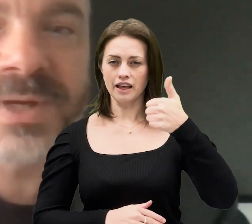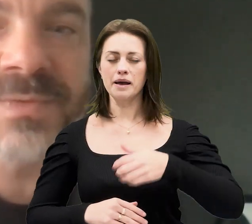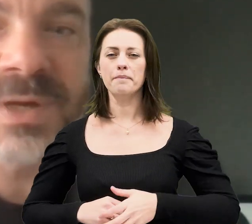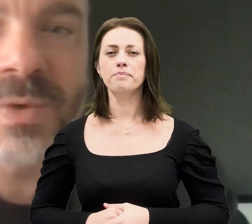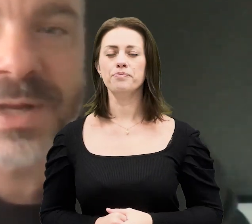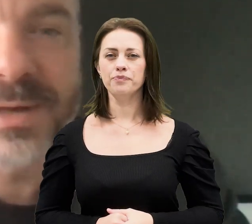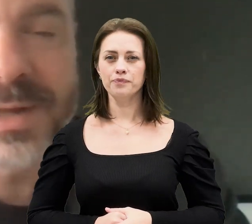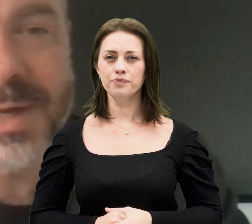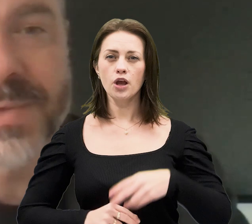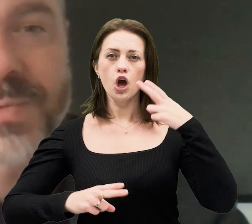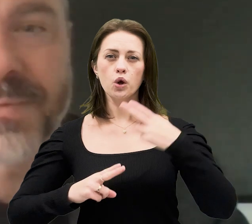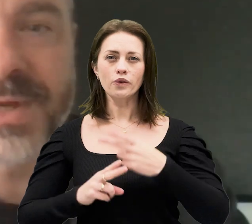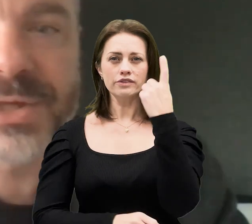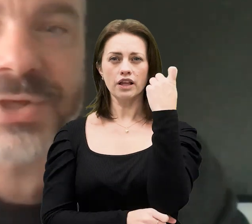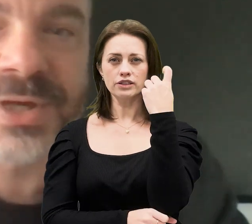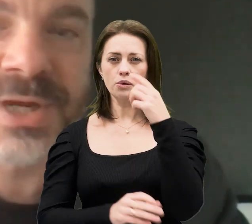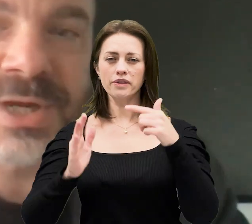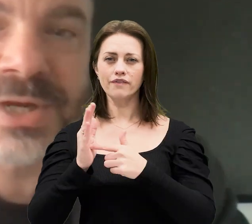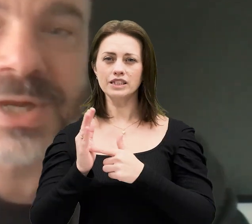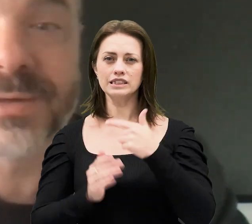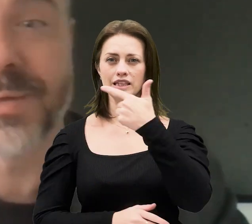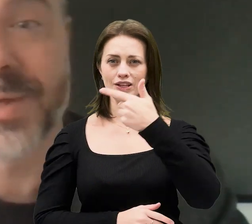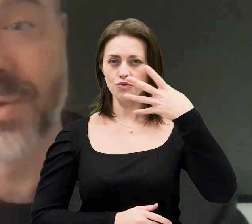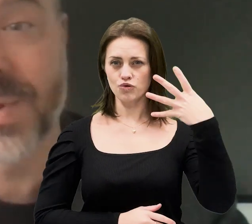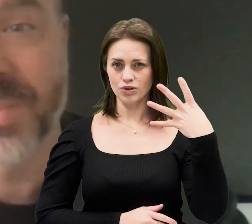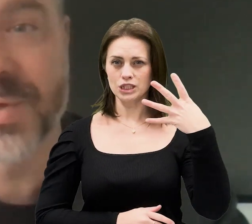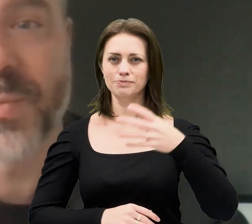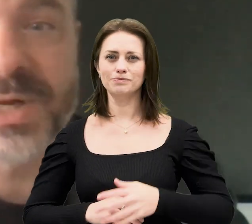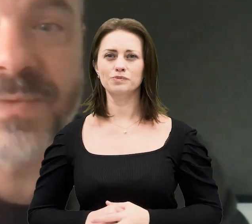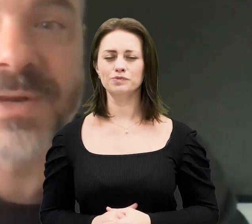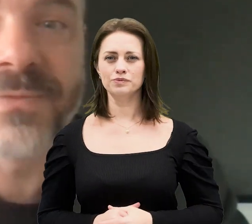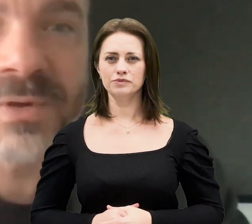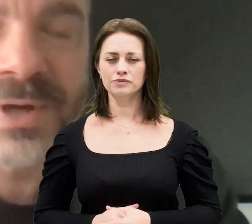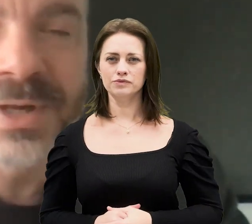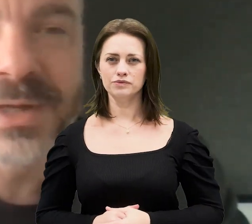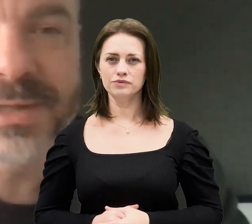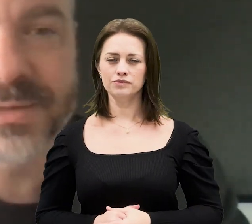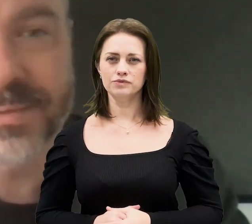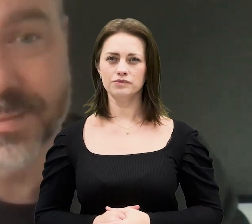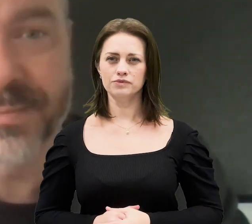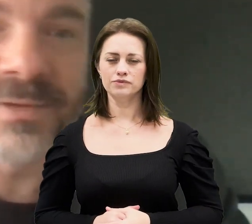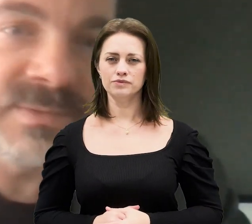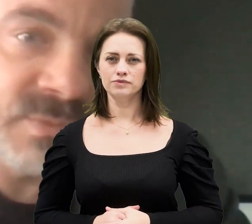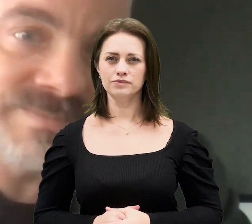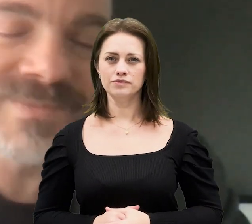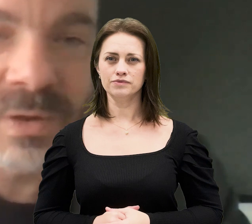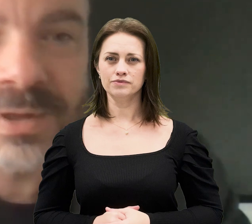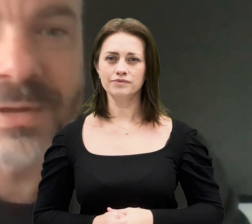November 2021 and which will finish in November 2024.